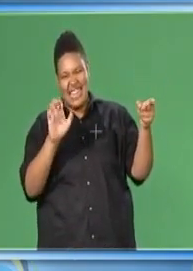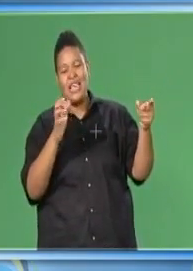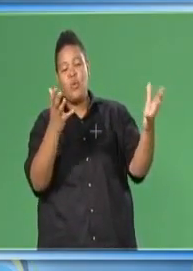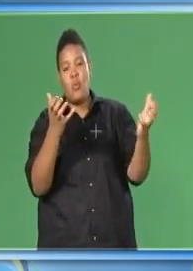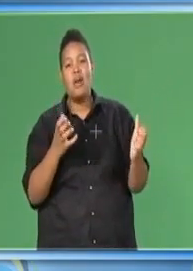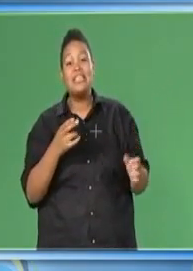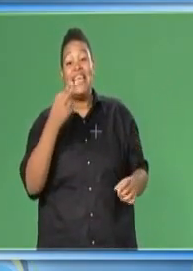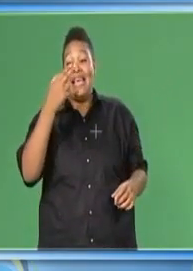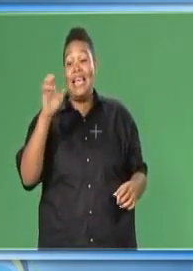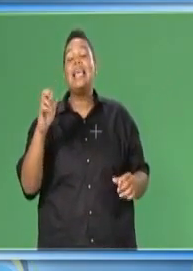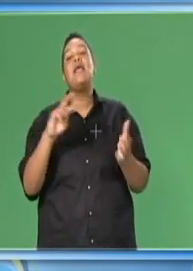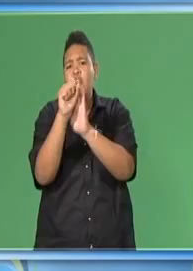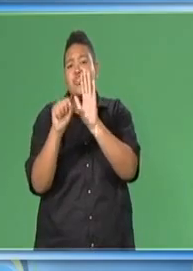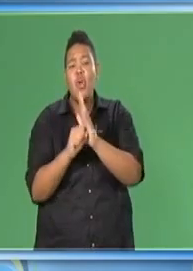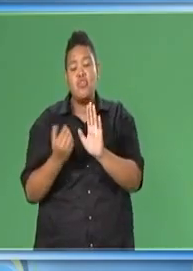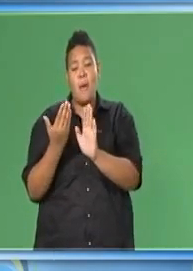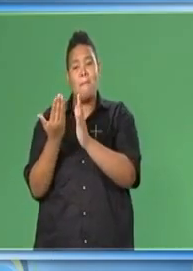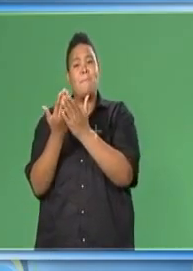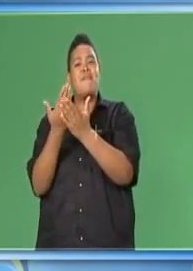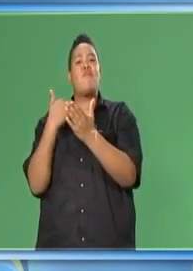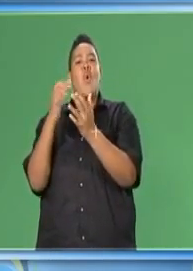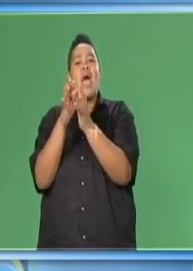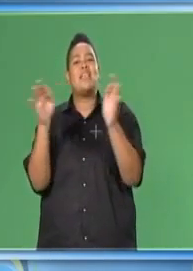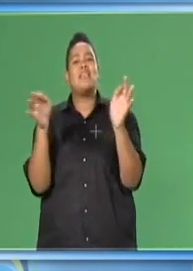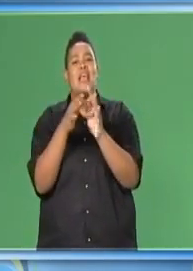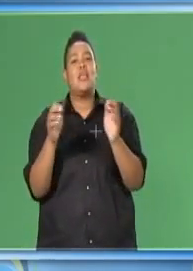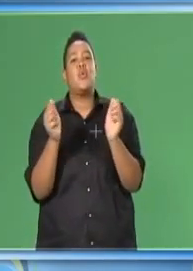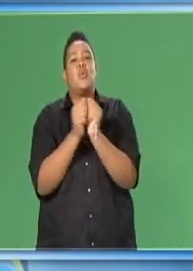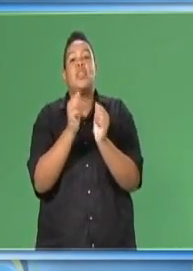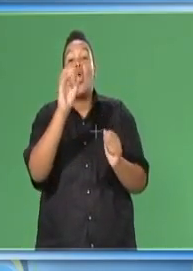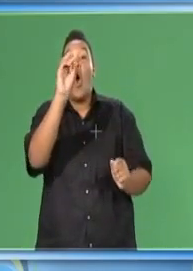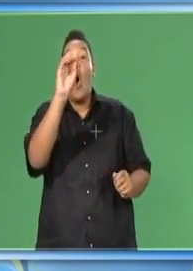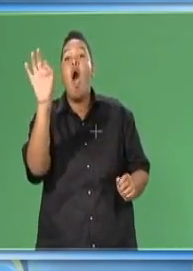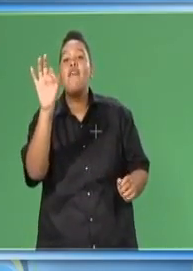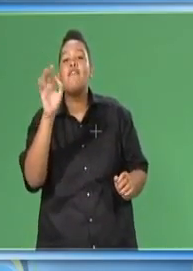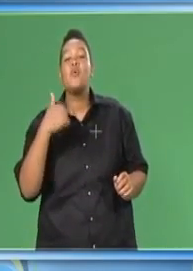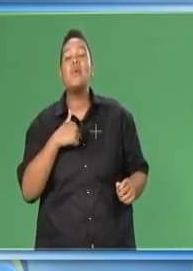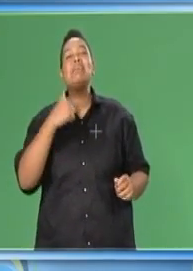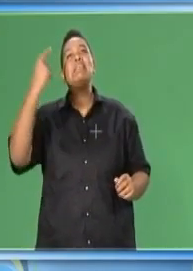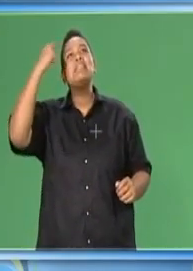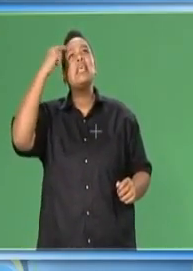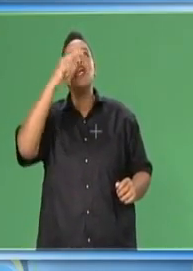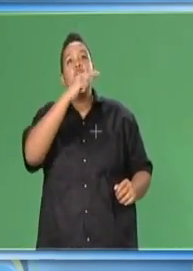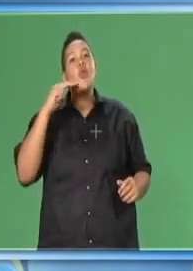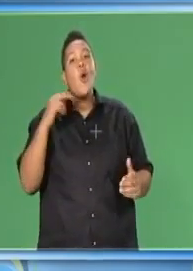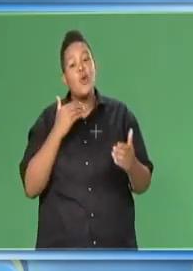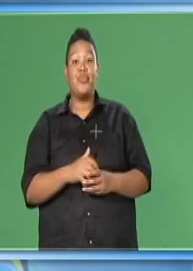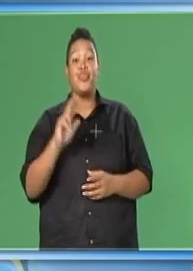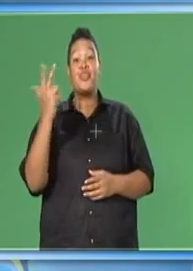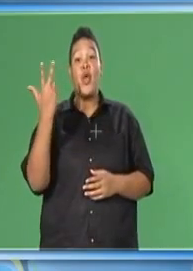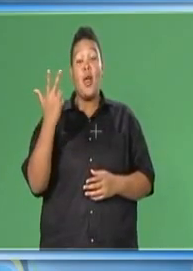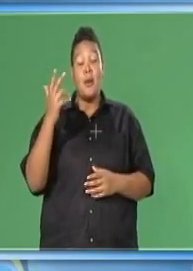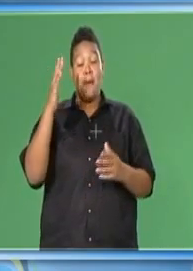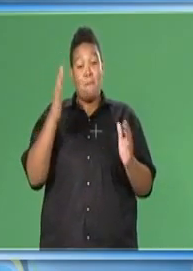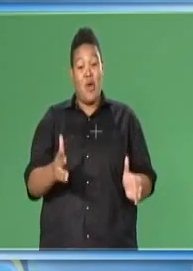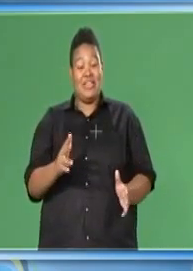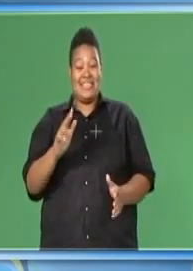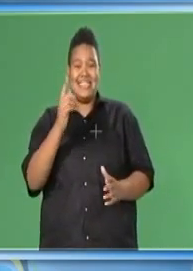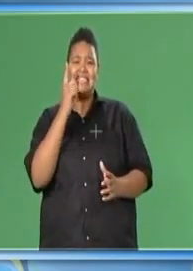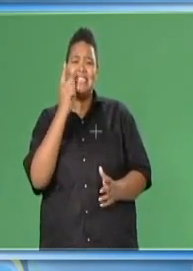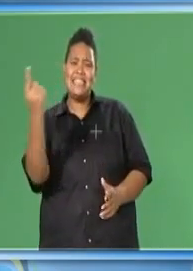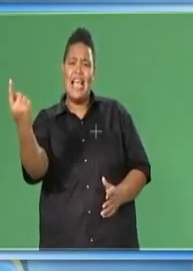words that the pronoun is substituting for. If the antecedent is singular, the pronoun must be singular.